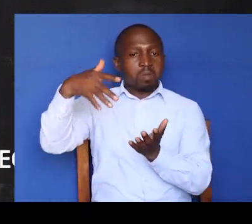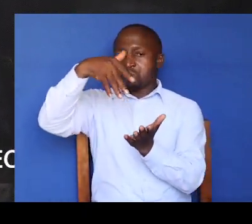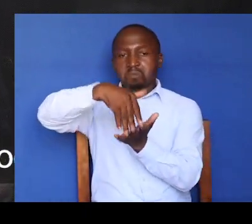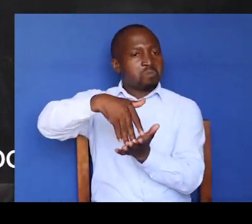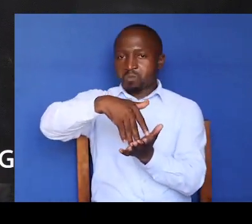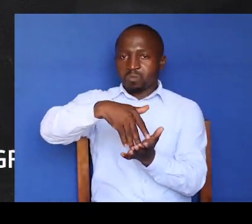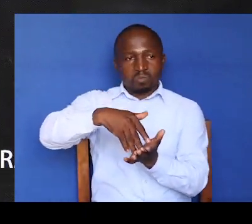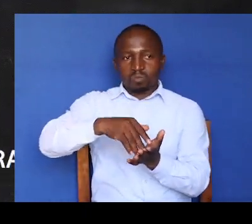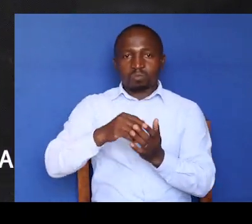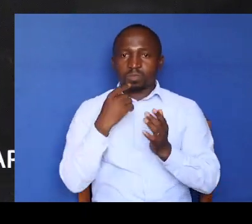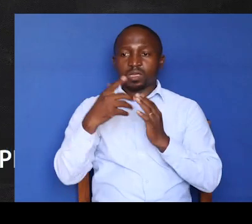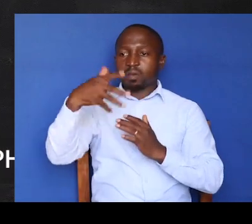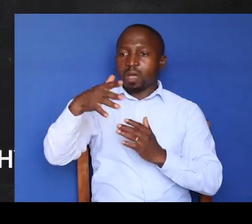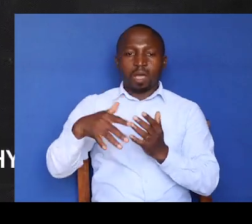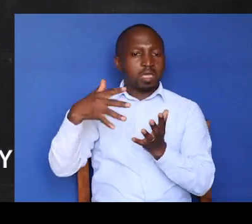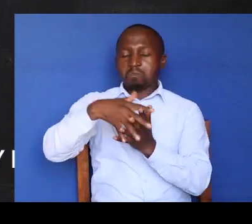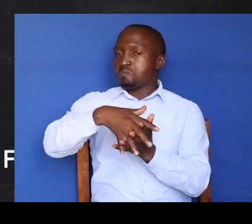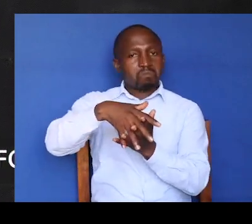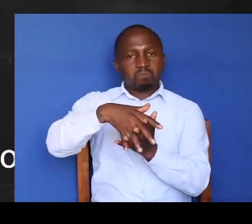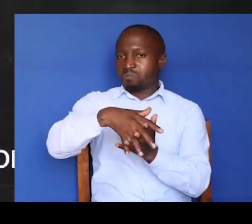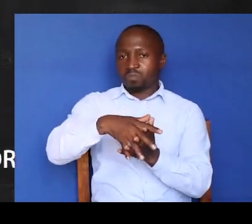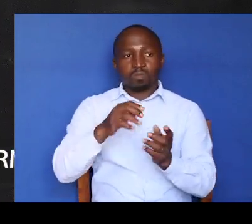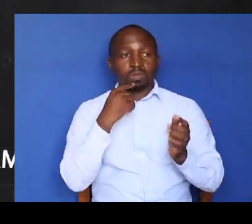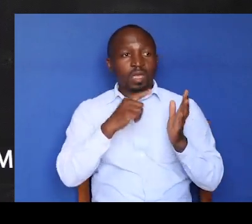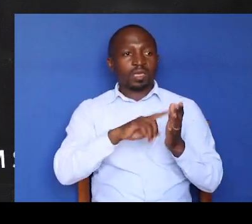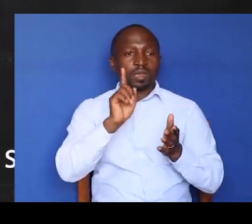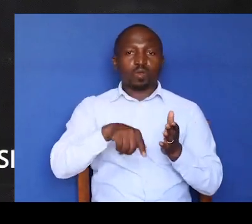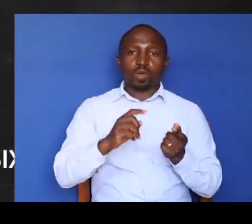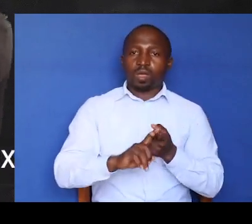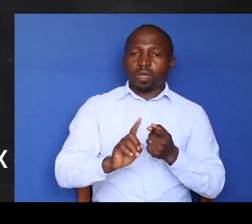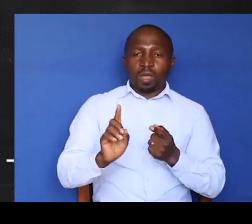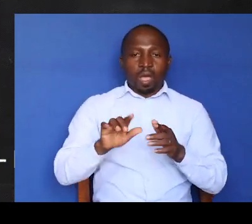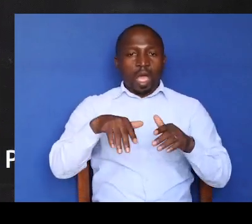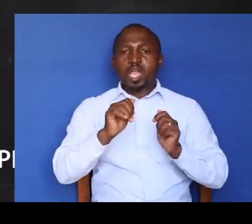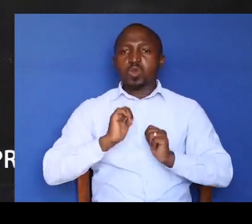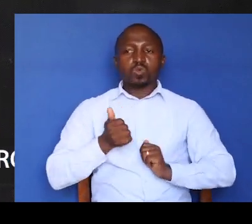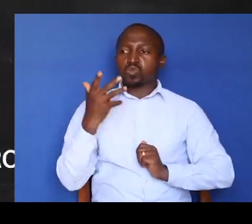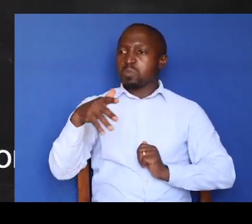not allow penetration of water by being neither porous nor